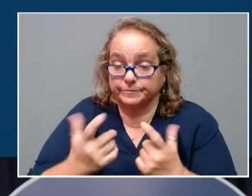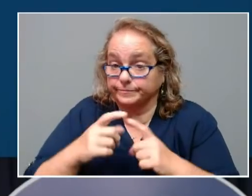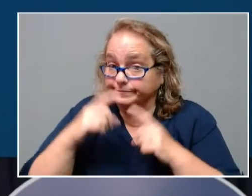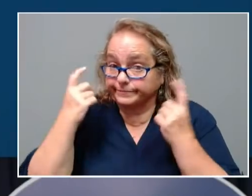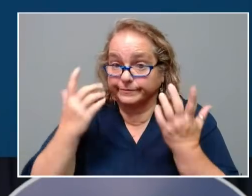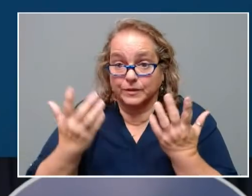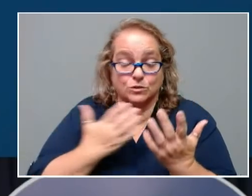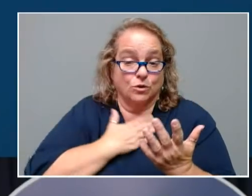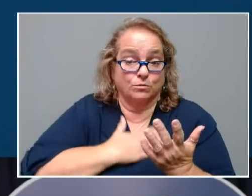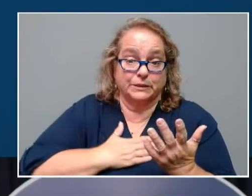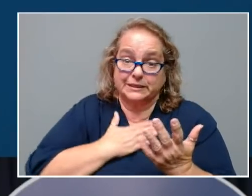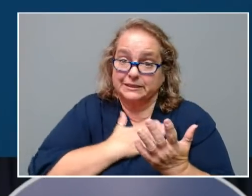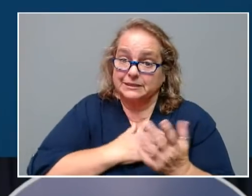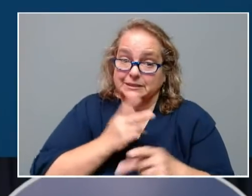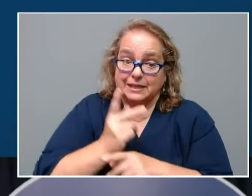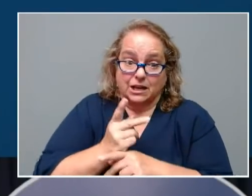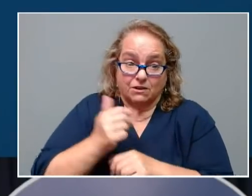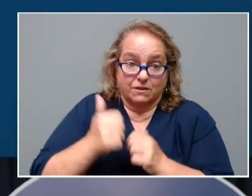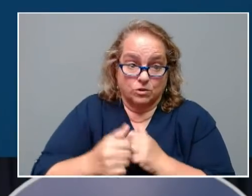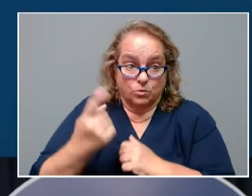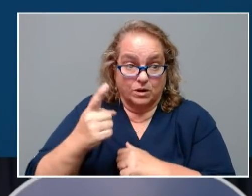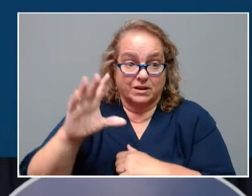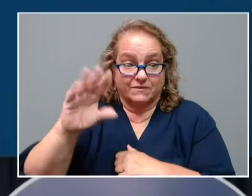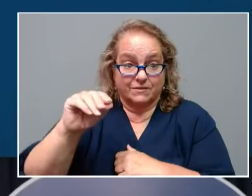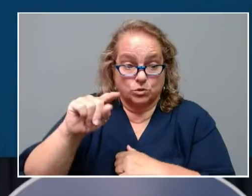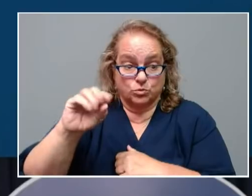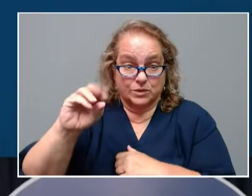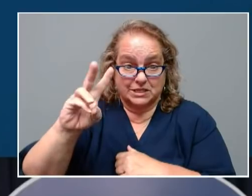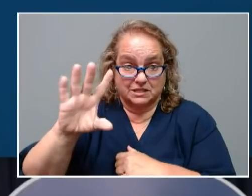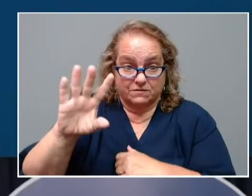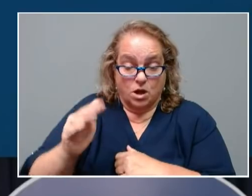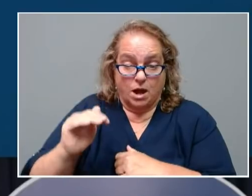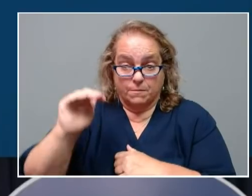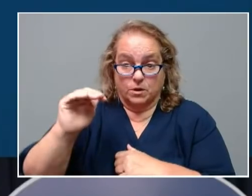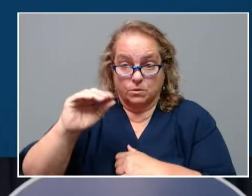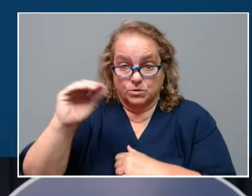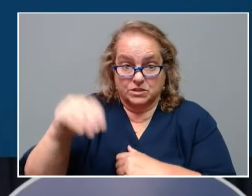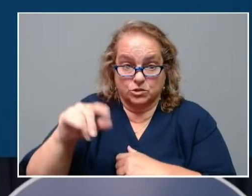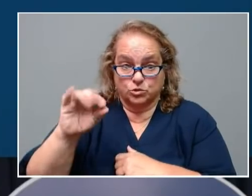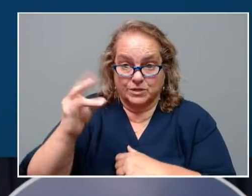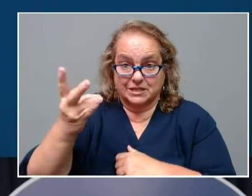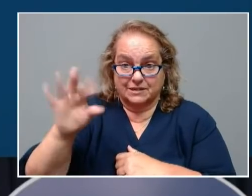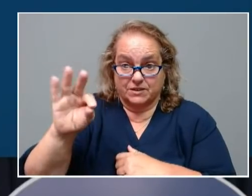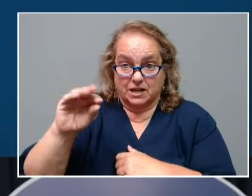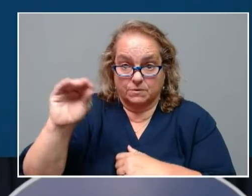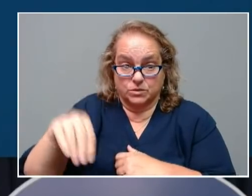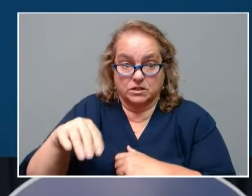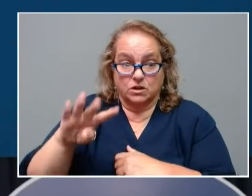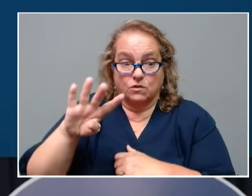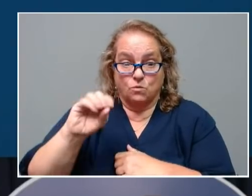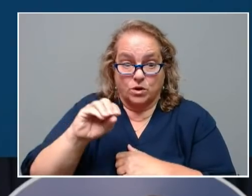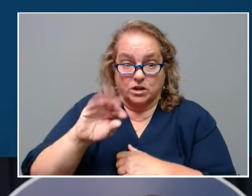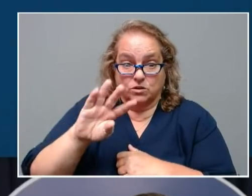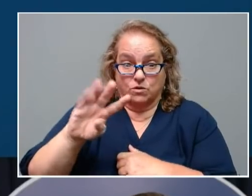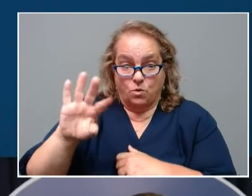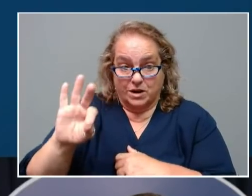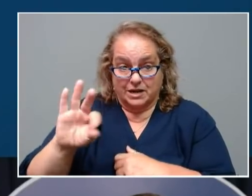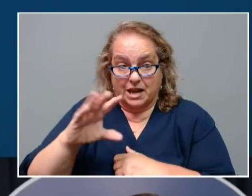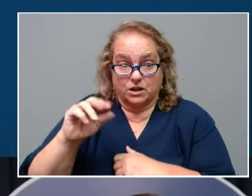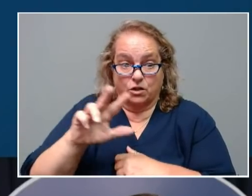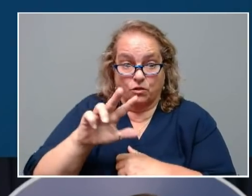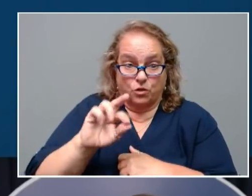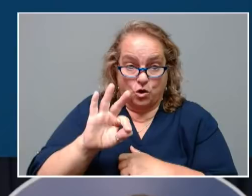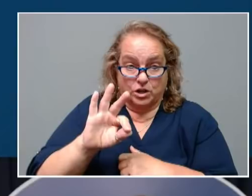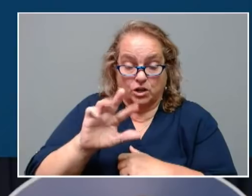there. 50 to 64, up 1% to 79%. 40 to 49 and 30 to 39 unchanged